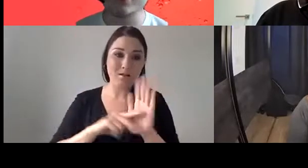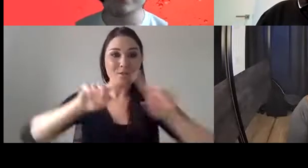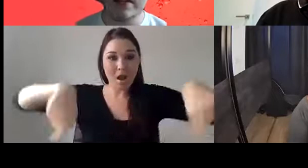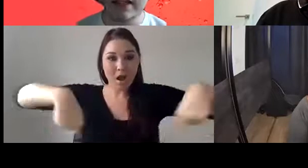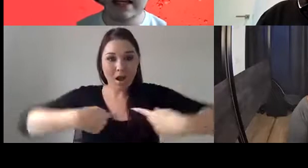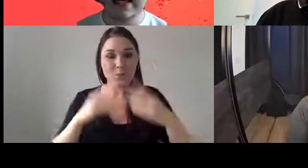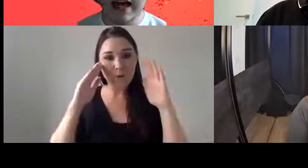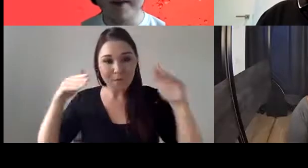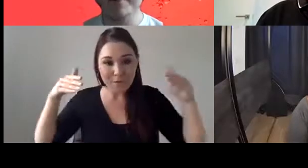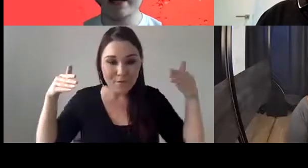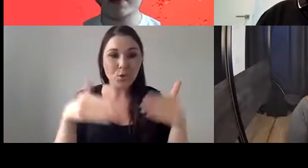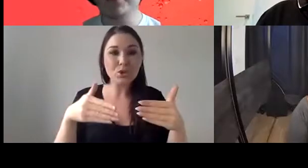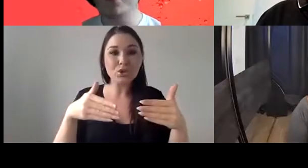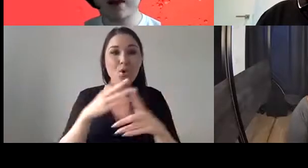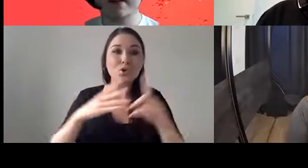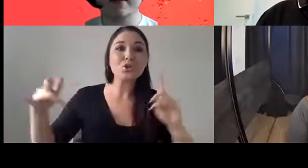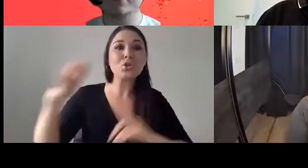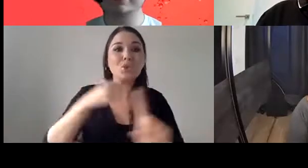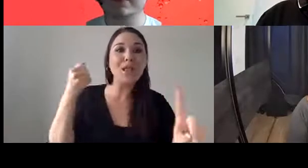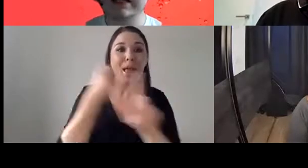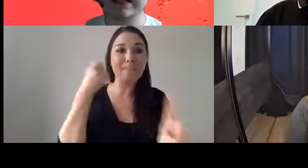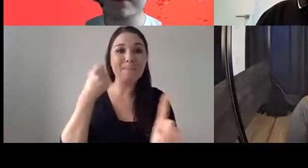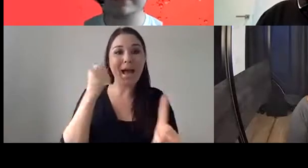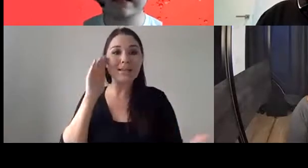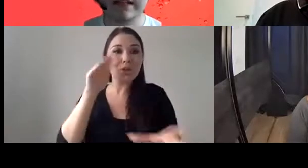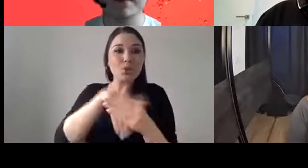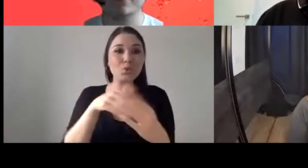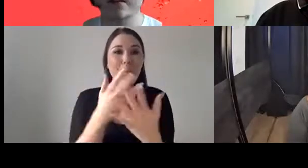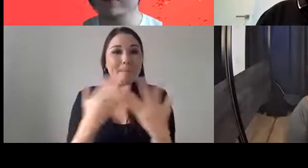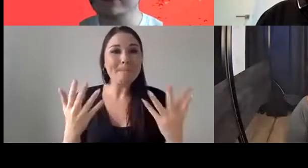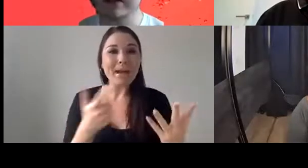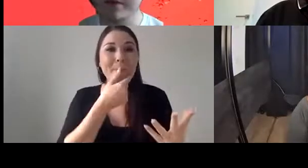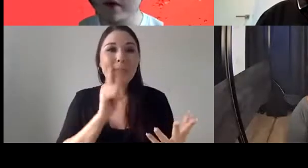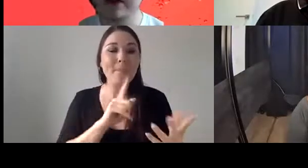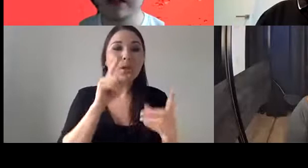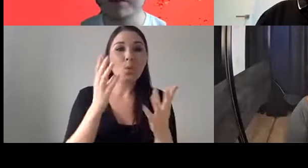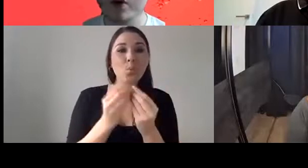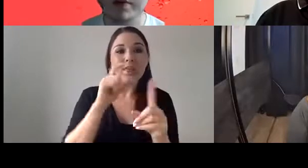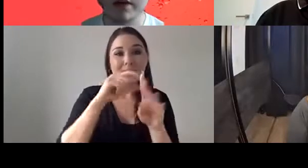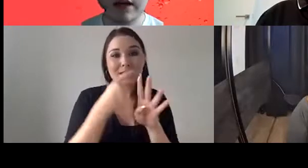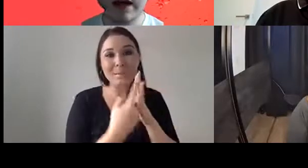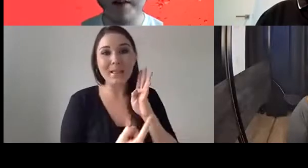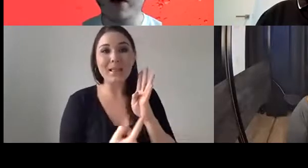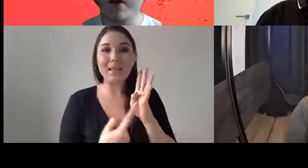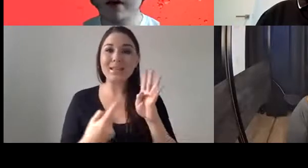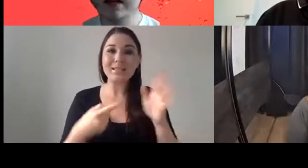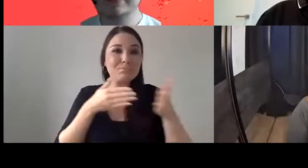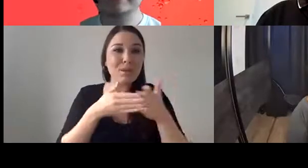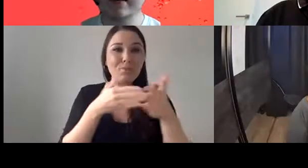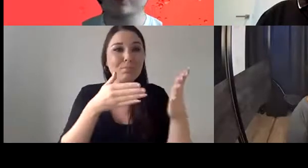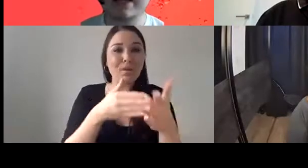and inclusivity. Many people with sort of disabilities face significant difficulties in finding employment.